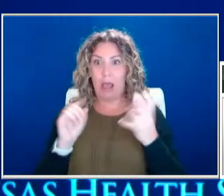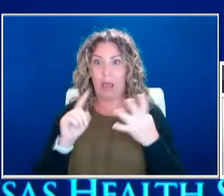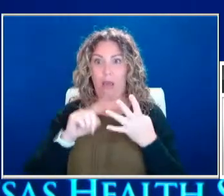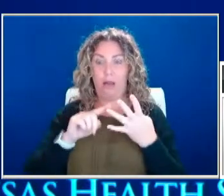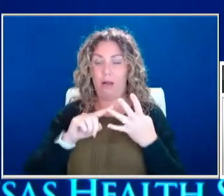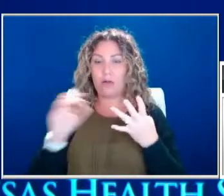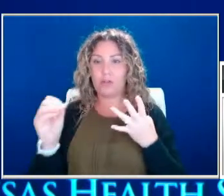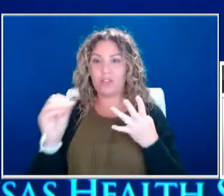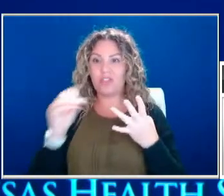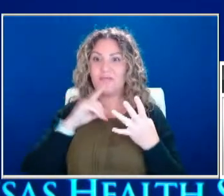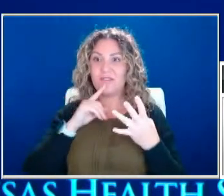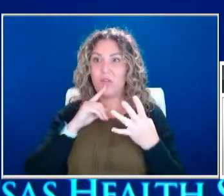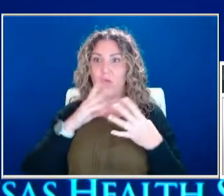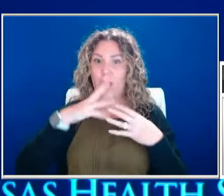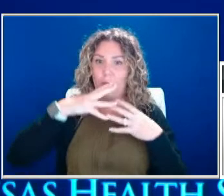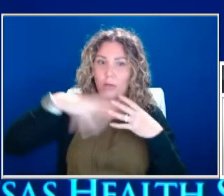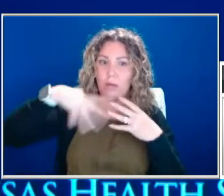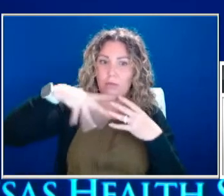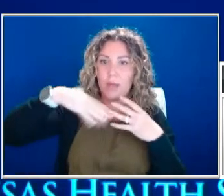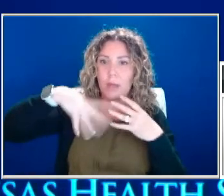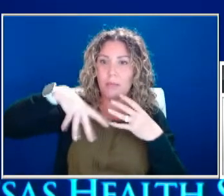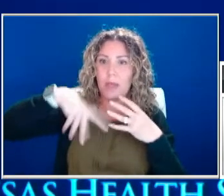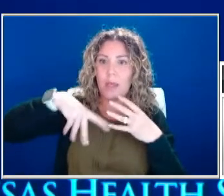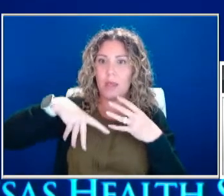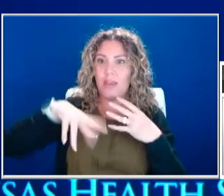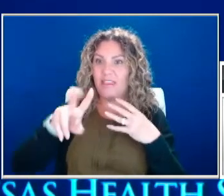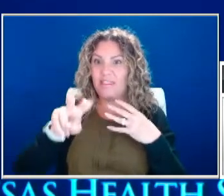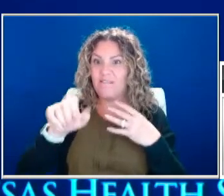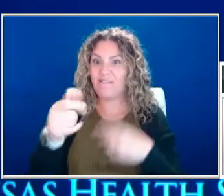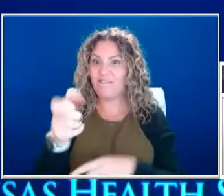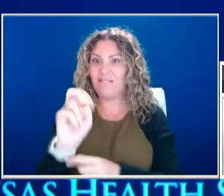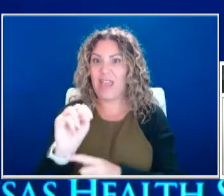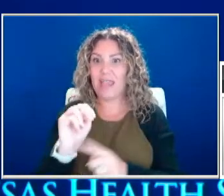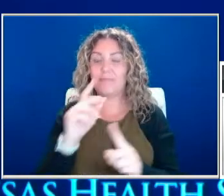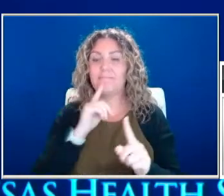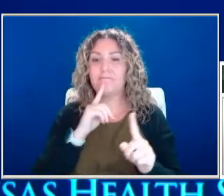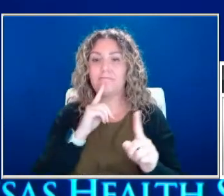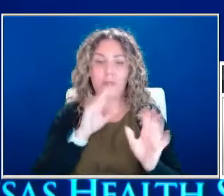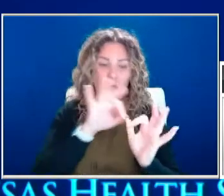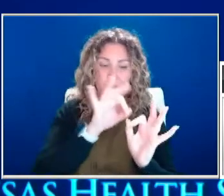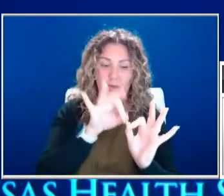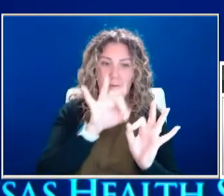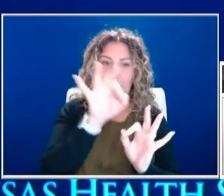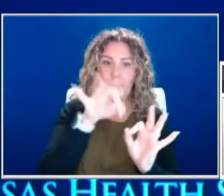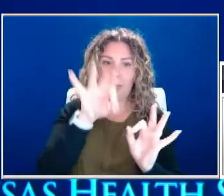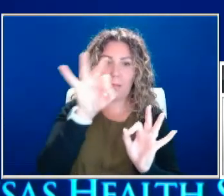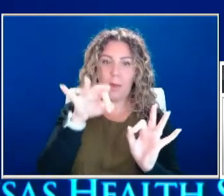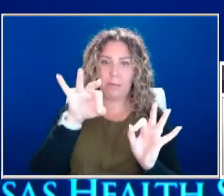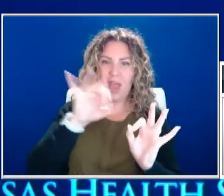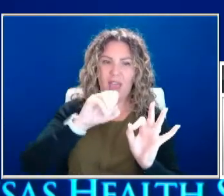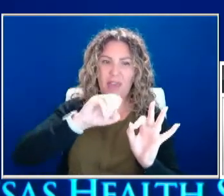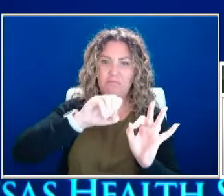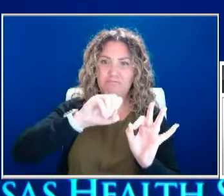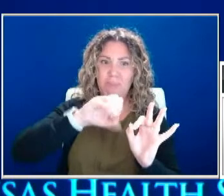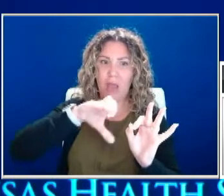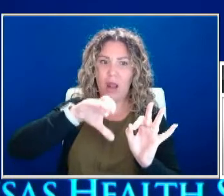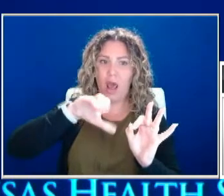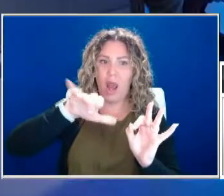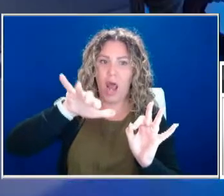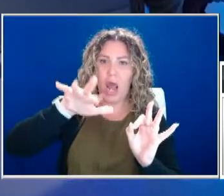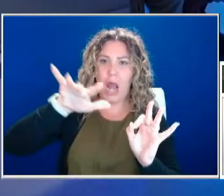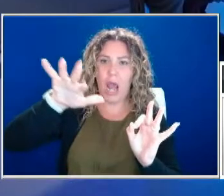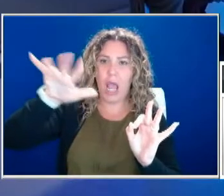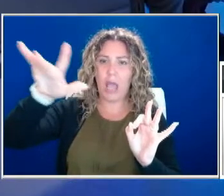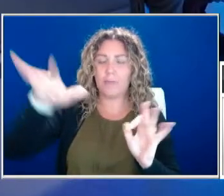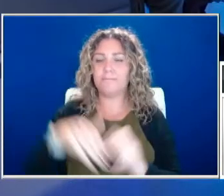directly into the veins, and it causes this elongation and growing of this mass of blood vessels throughout life. So let's talk